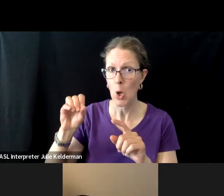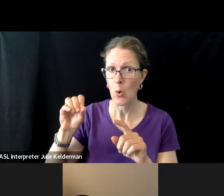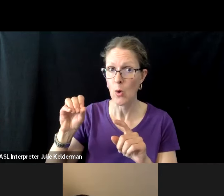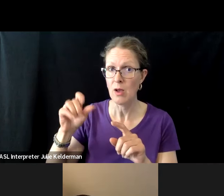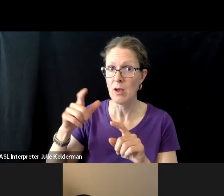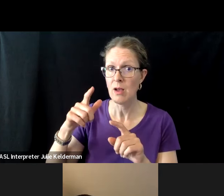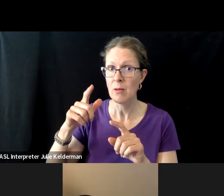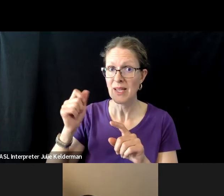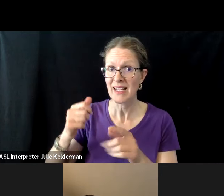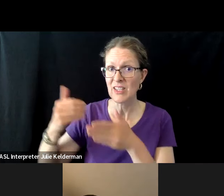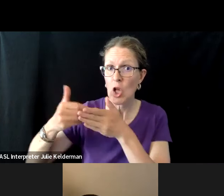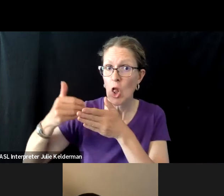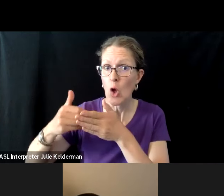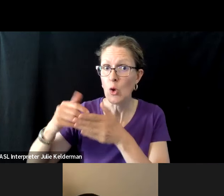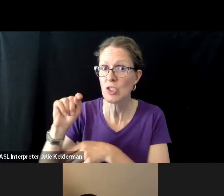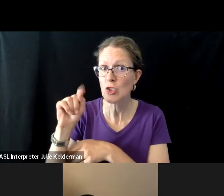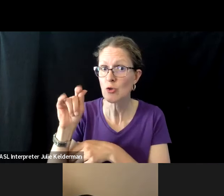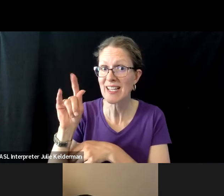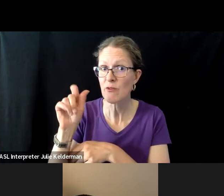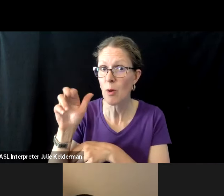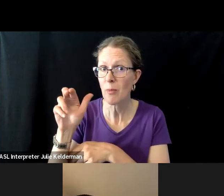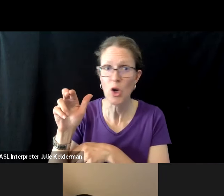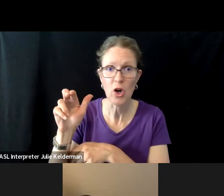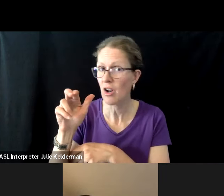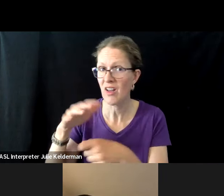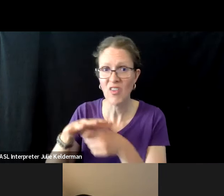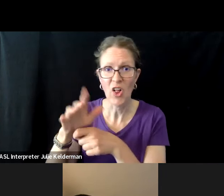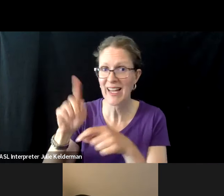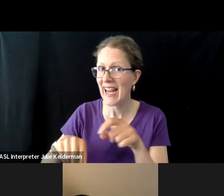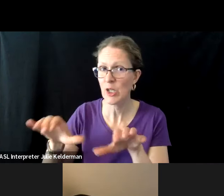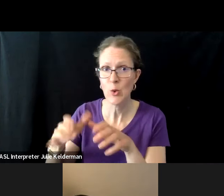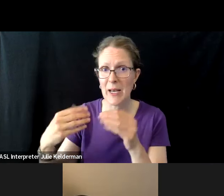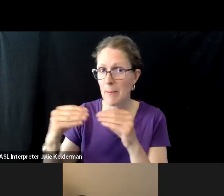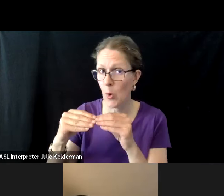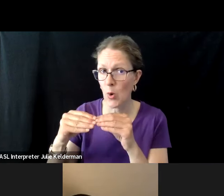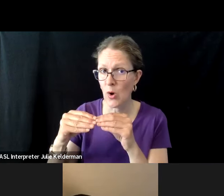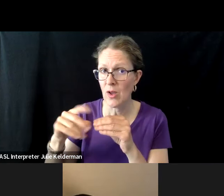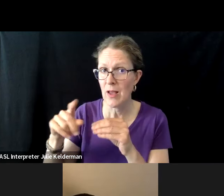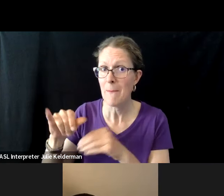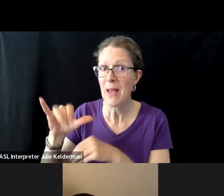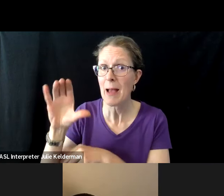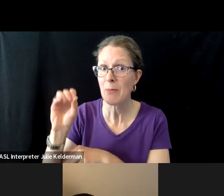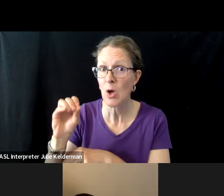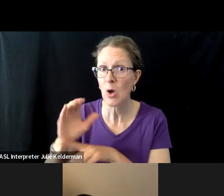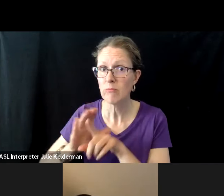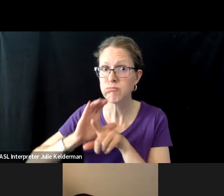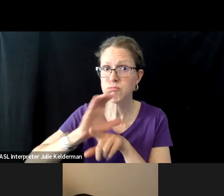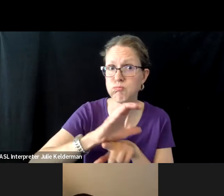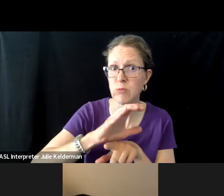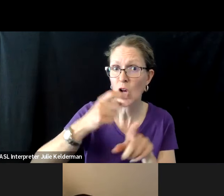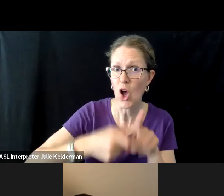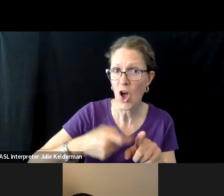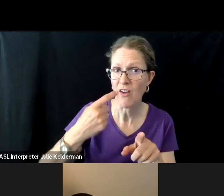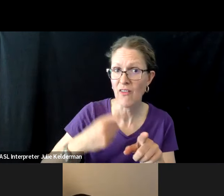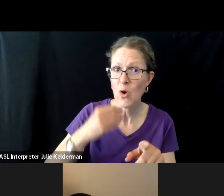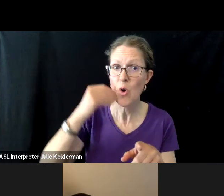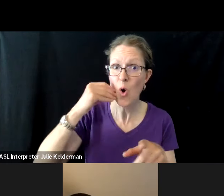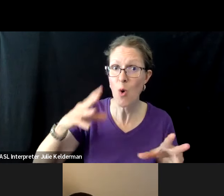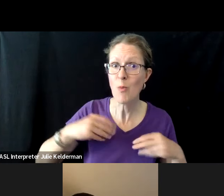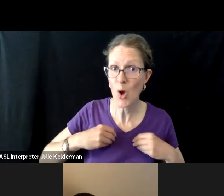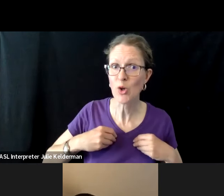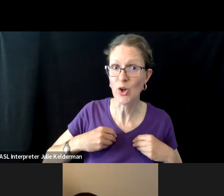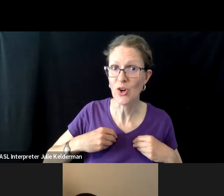tapped out and can't do it anymore. And Pepco has been pushing the cost onto homeowners, and homeowners like, oh, they're basically saying to some homeowners, oh,